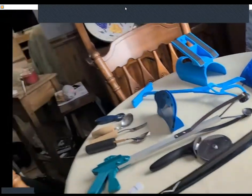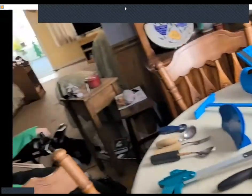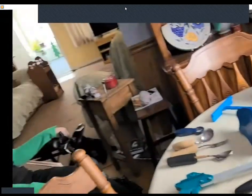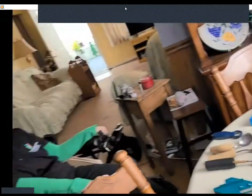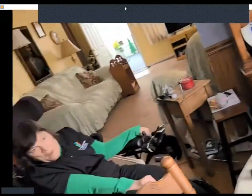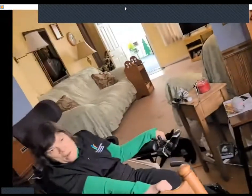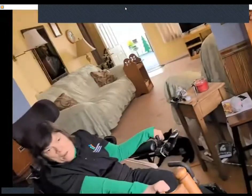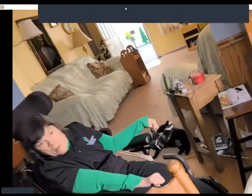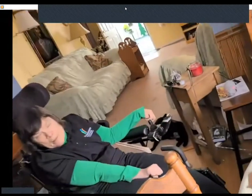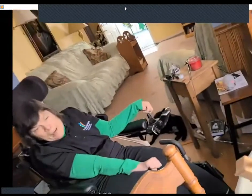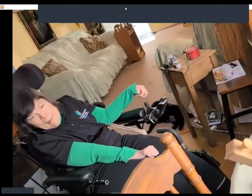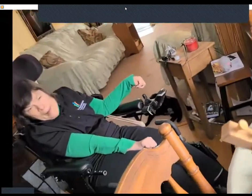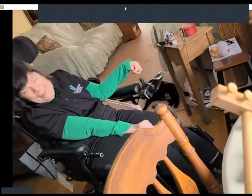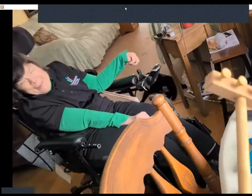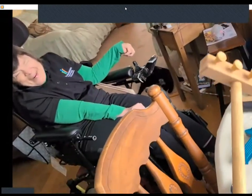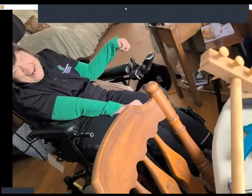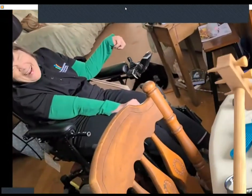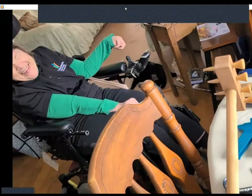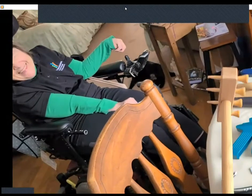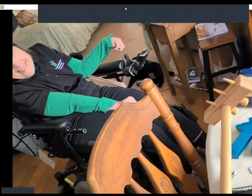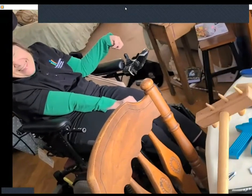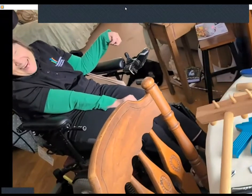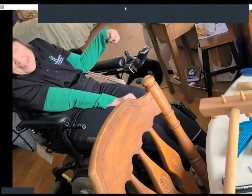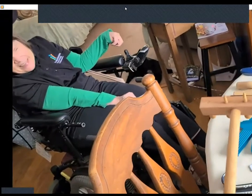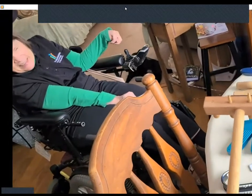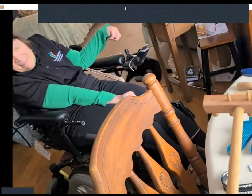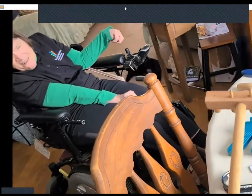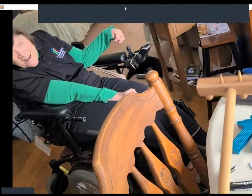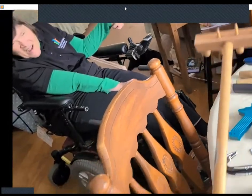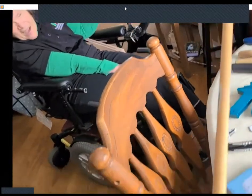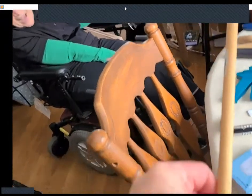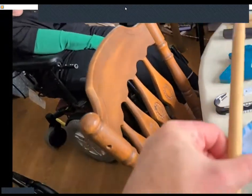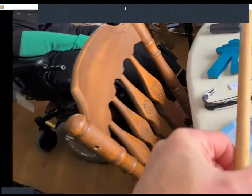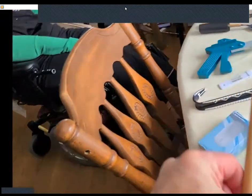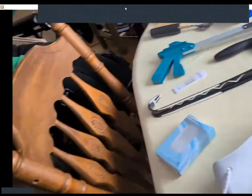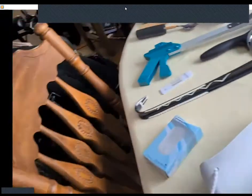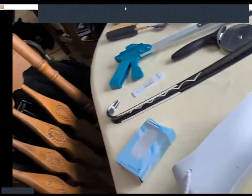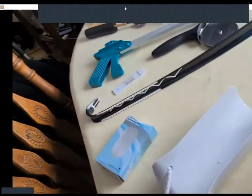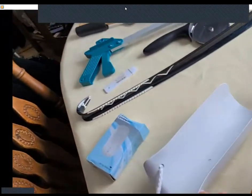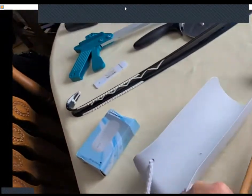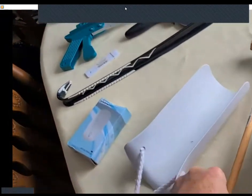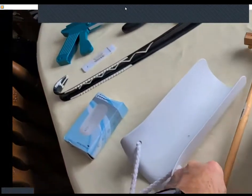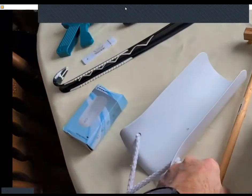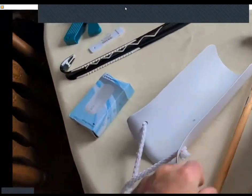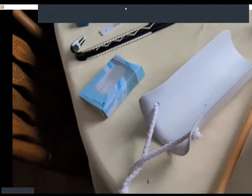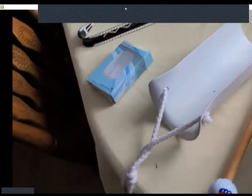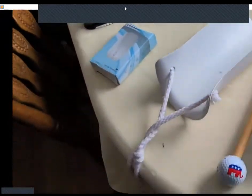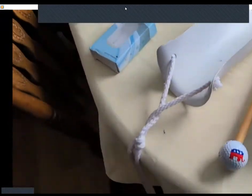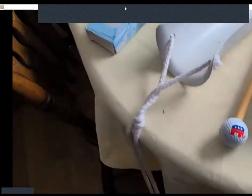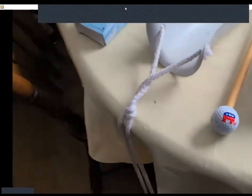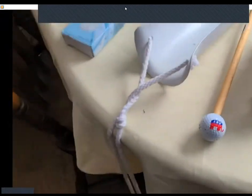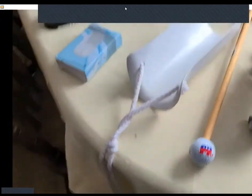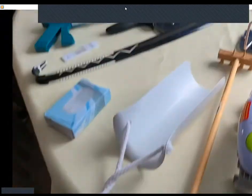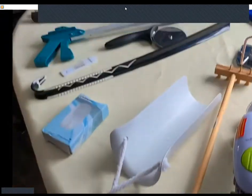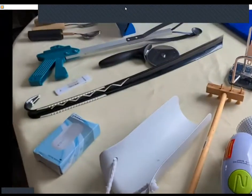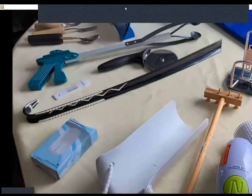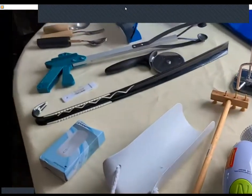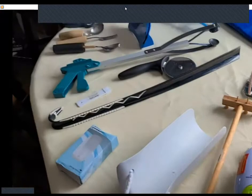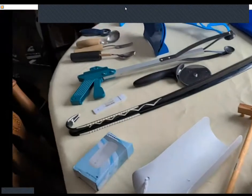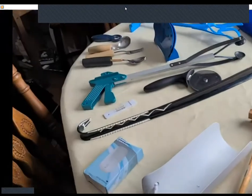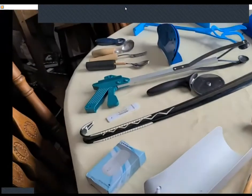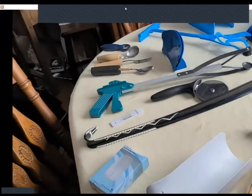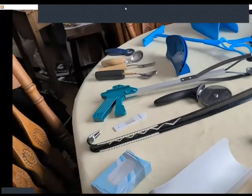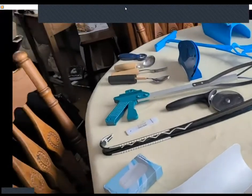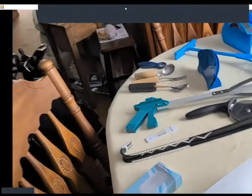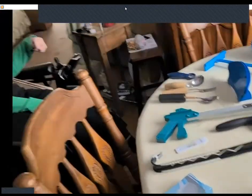Is that just a back scratcher? No, that's my head scratcher. Ah, okay. I can't reach